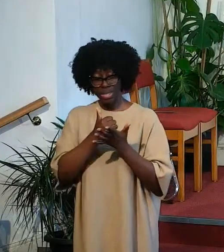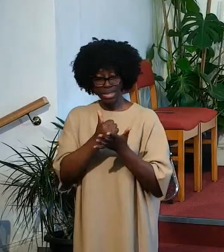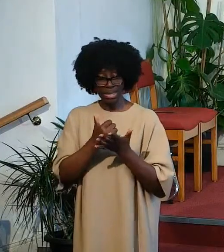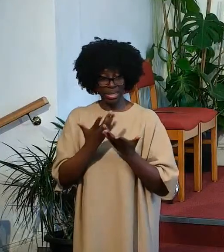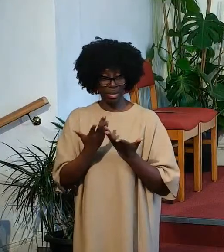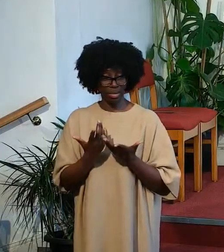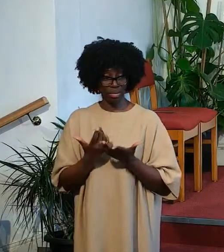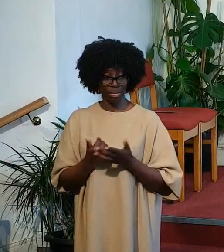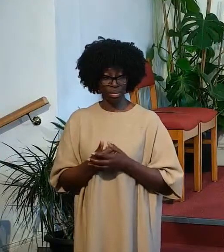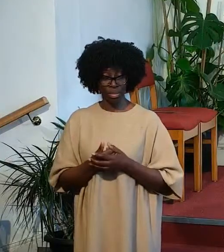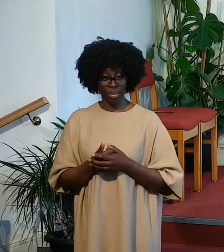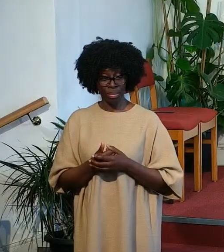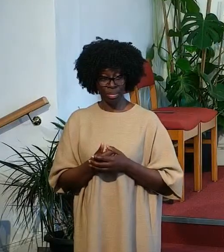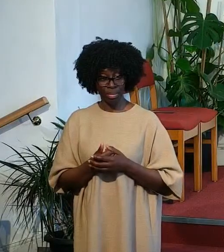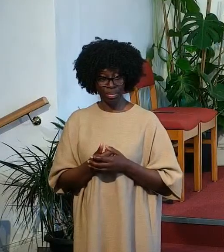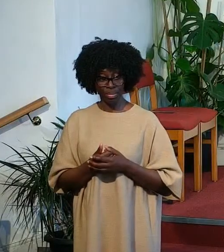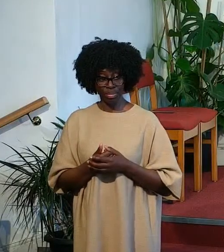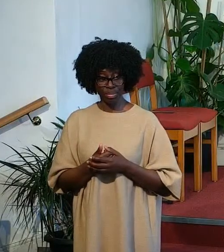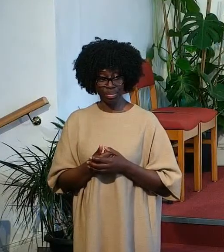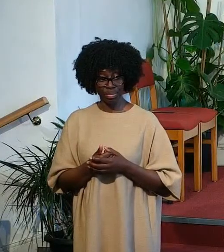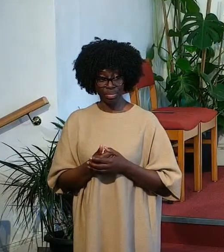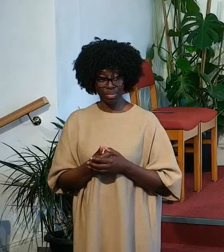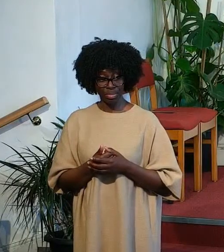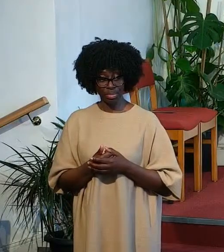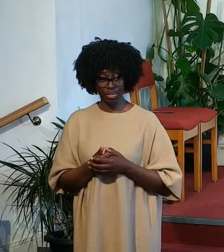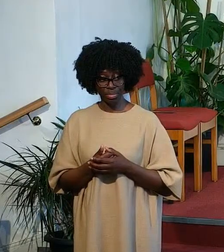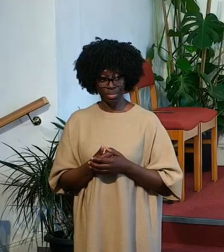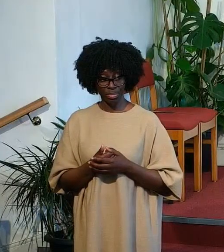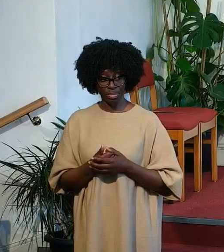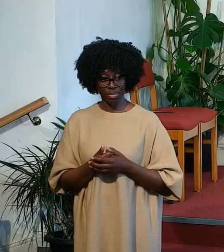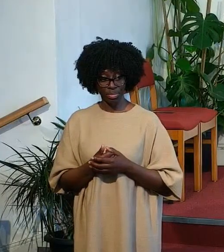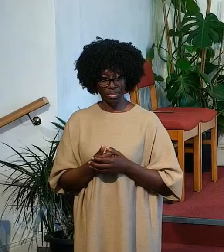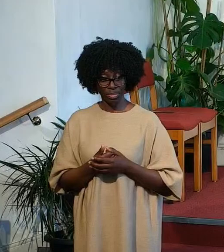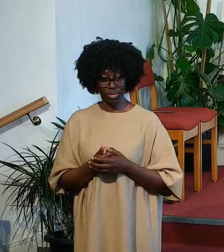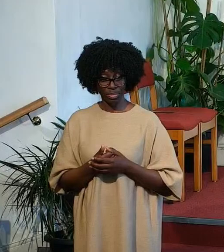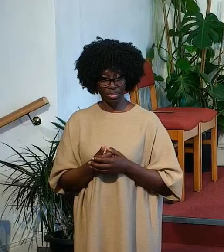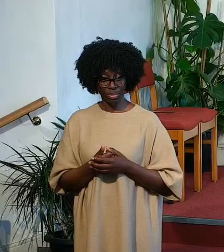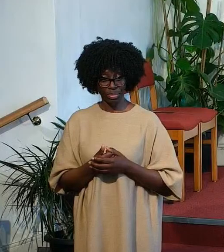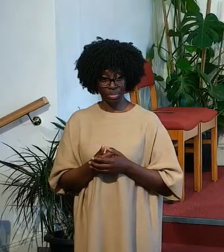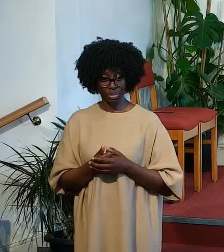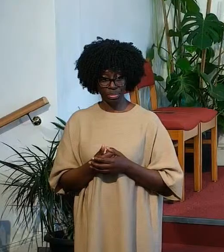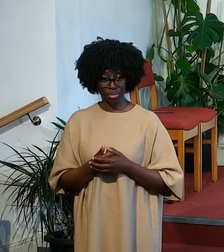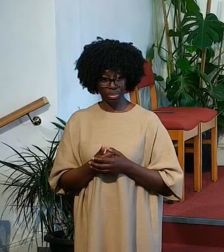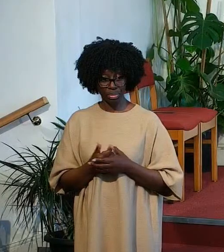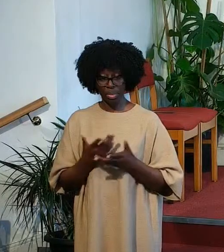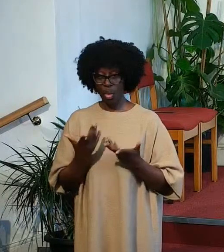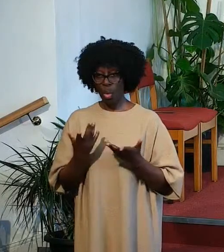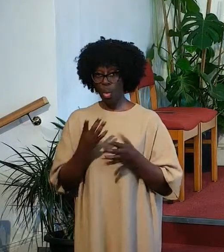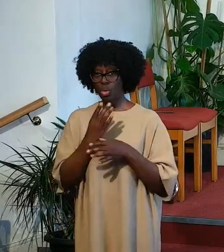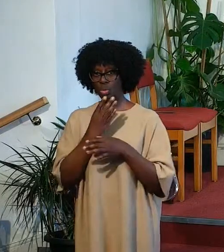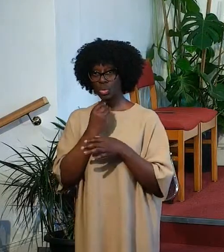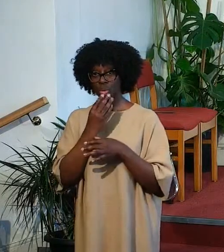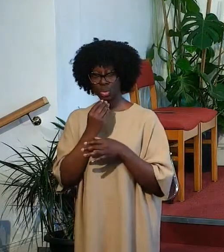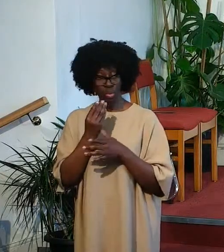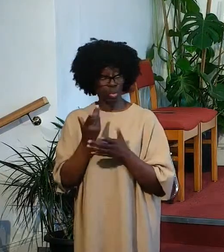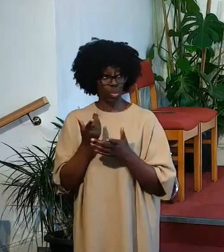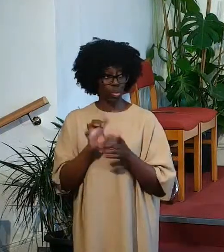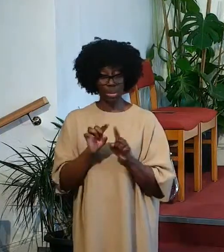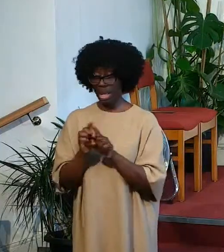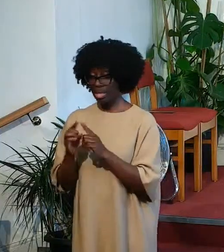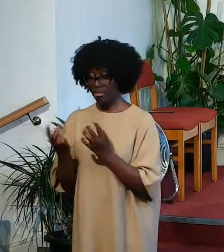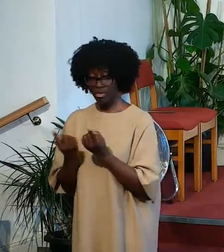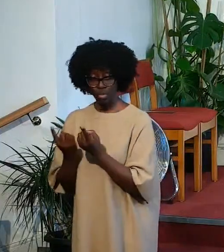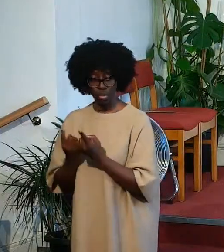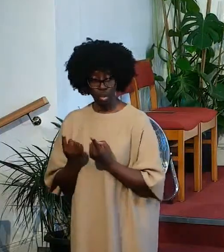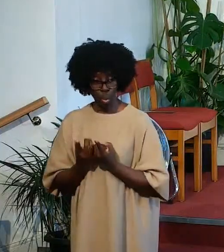school, and may use what's called augmentative and alternative communication tools. Here is where we're